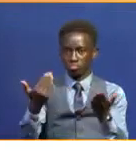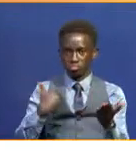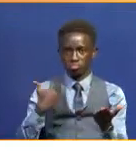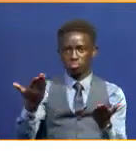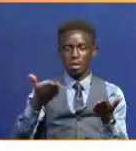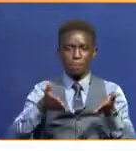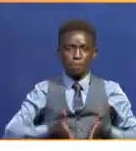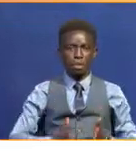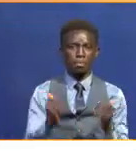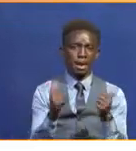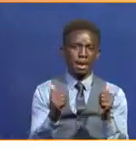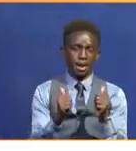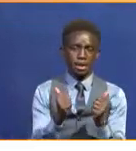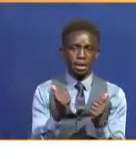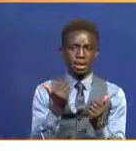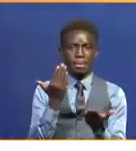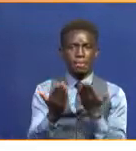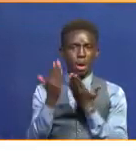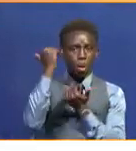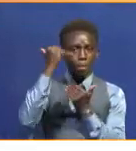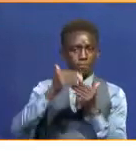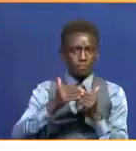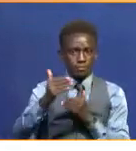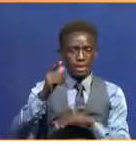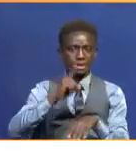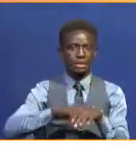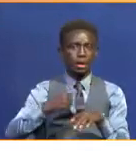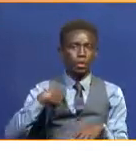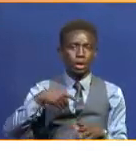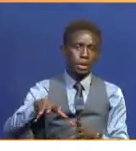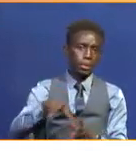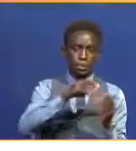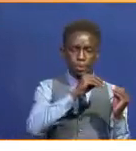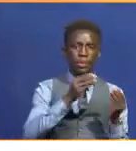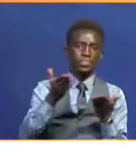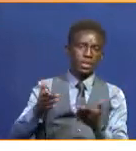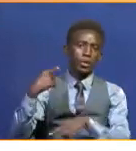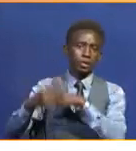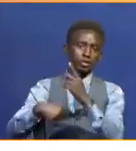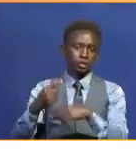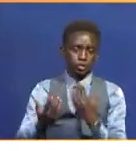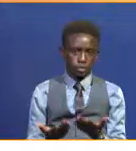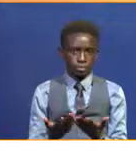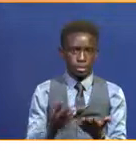it will be around hopefully long after we are gone. So you can be sure that